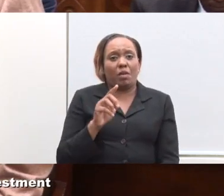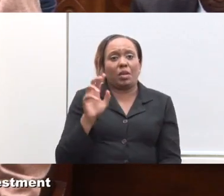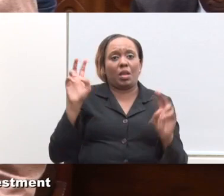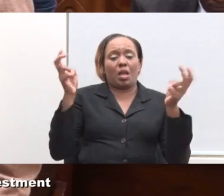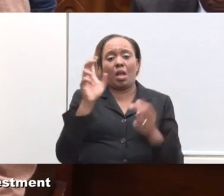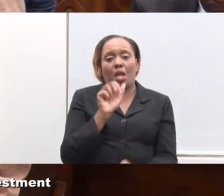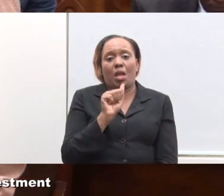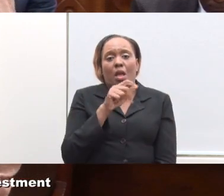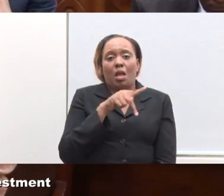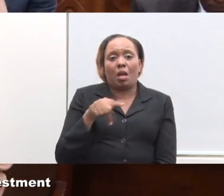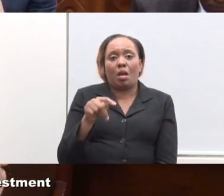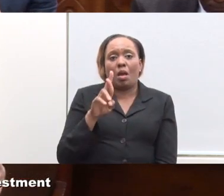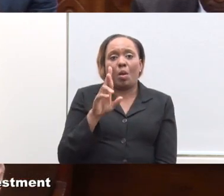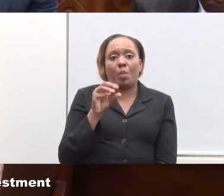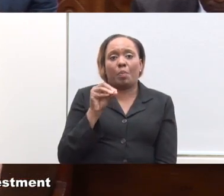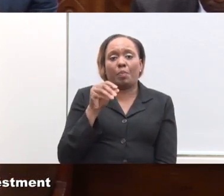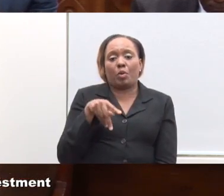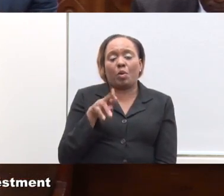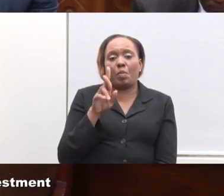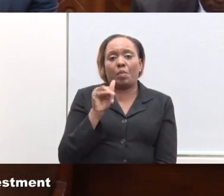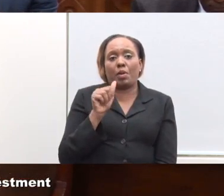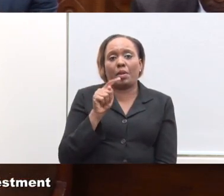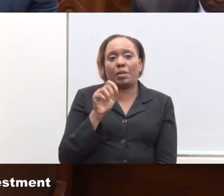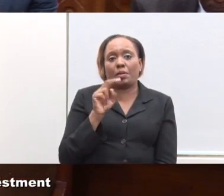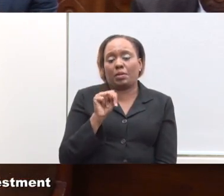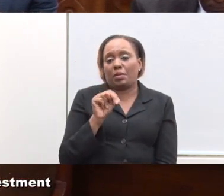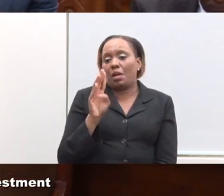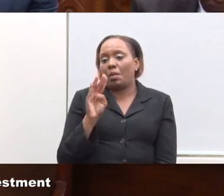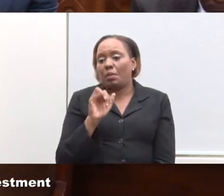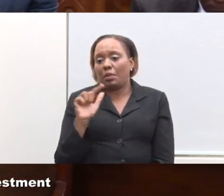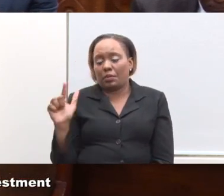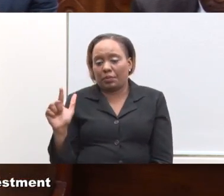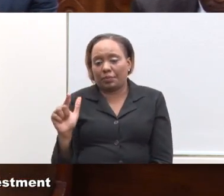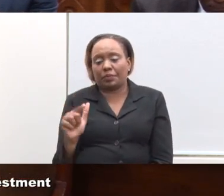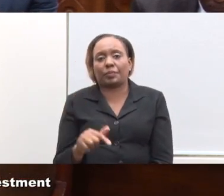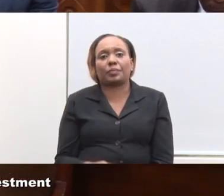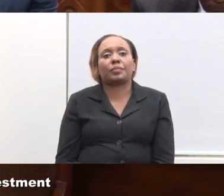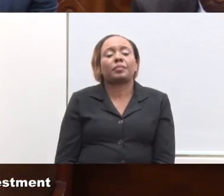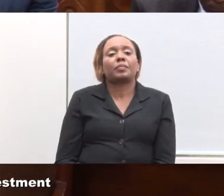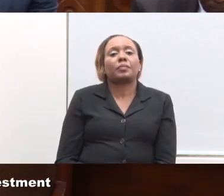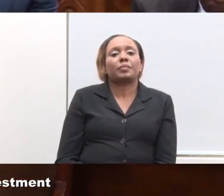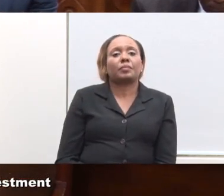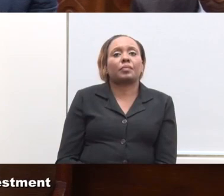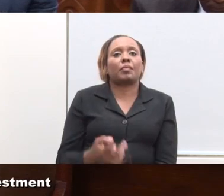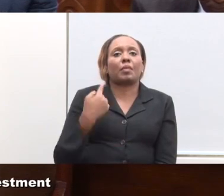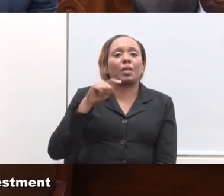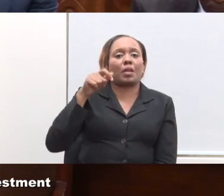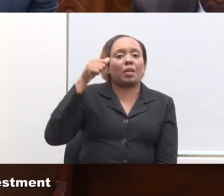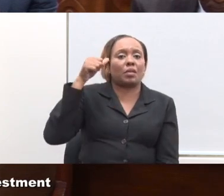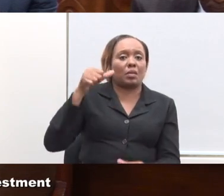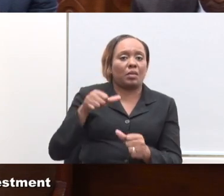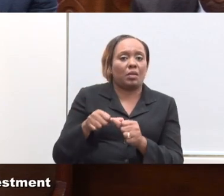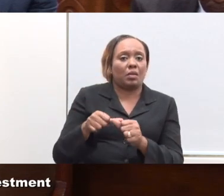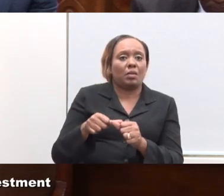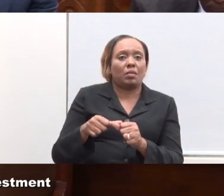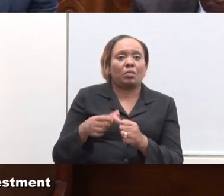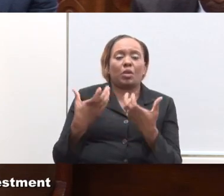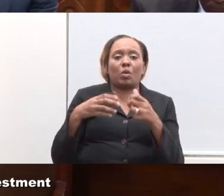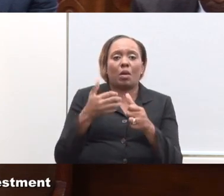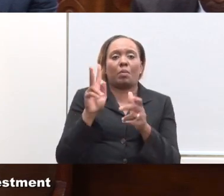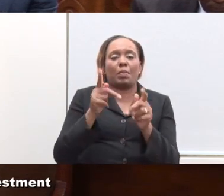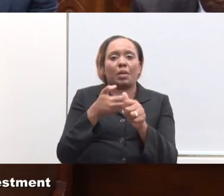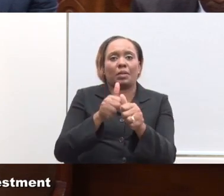for 2020 to 2021, remember that we must leave no